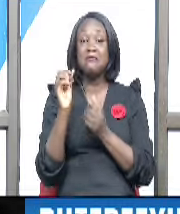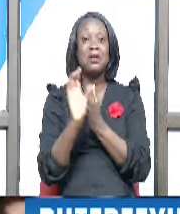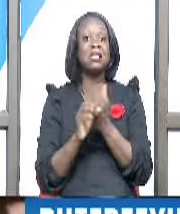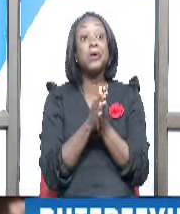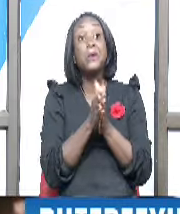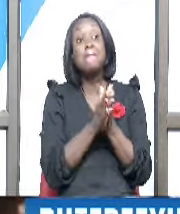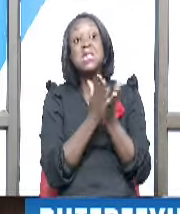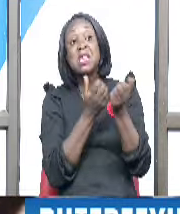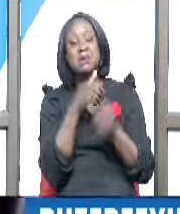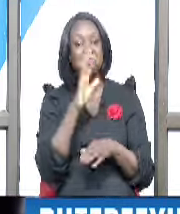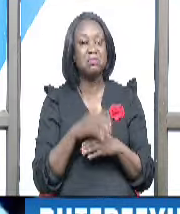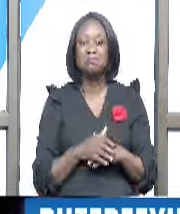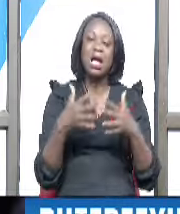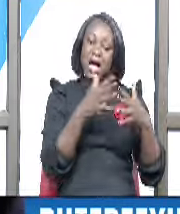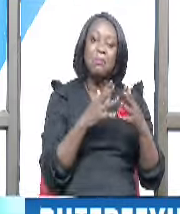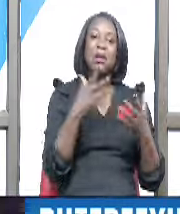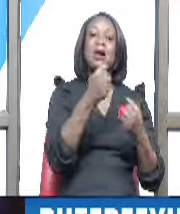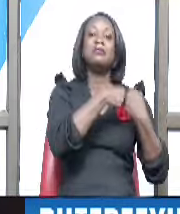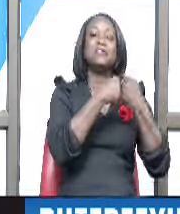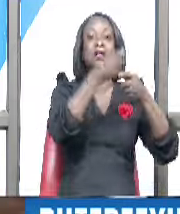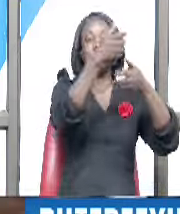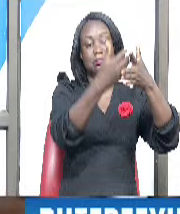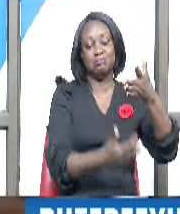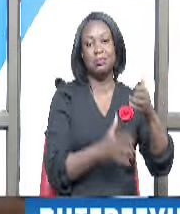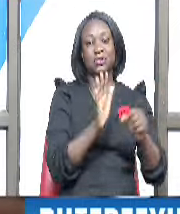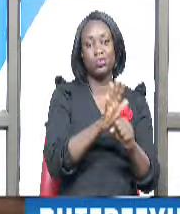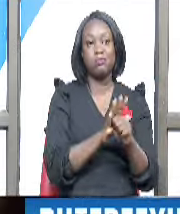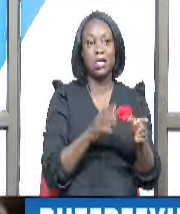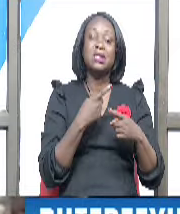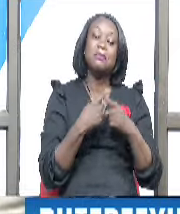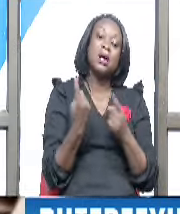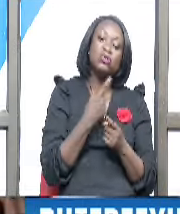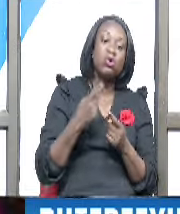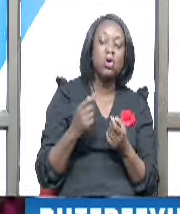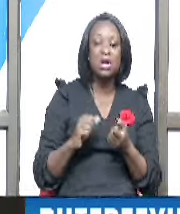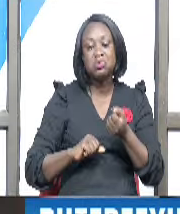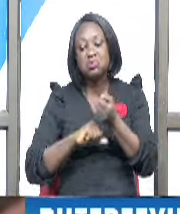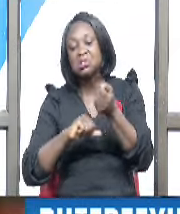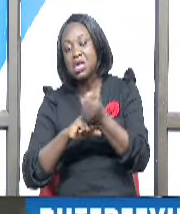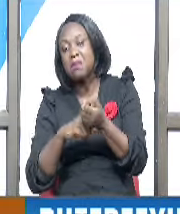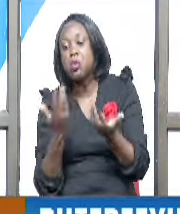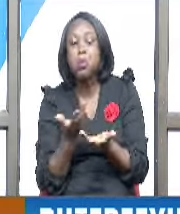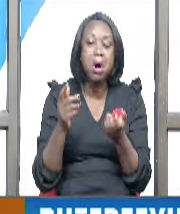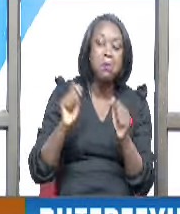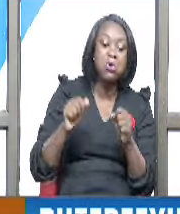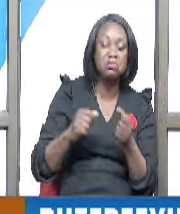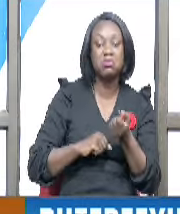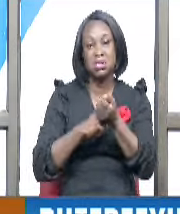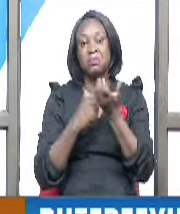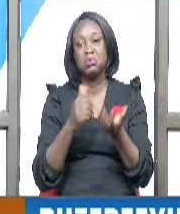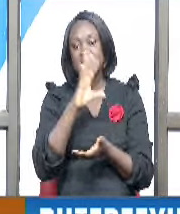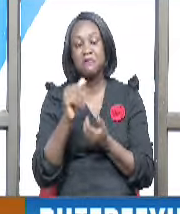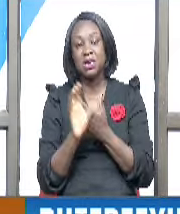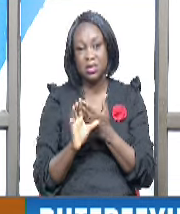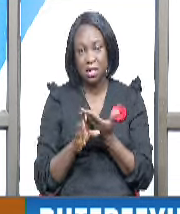America, kubana America yennyine eyina ebizibu byayo, wabula bakusigala nga bayamba kwa mwanga ga baddugavu ekyetaagisa. Our leaders are